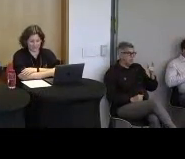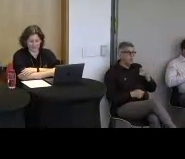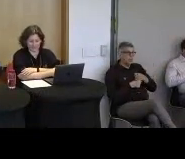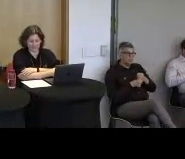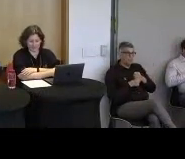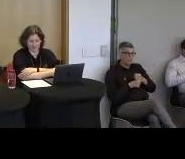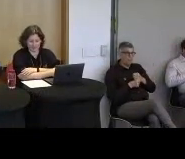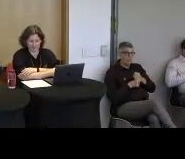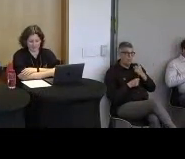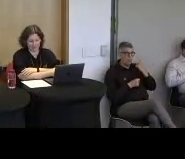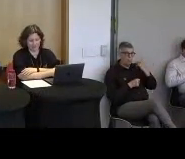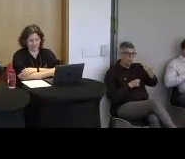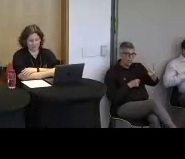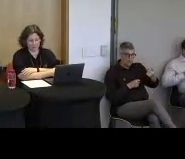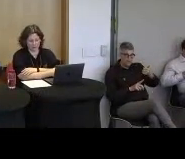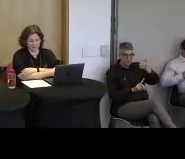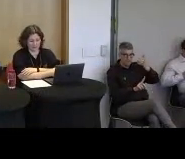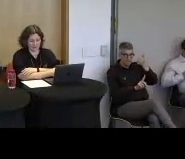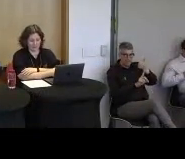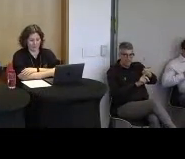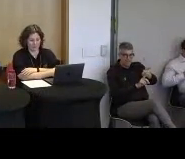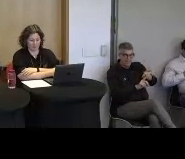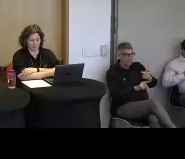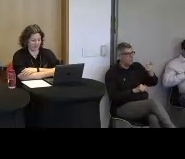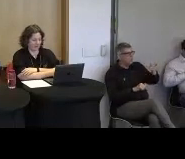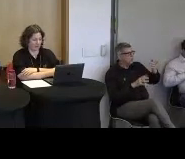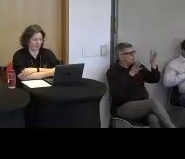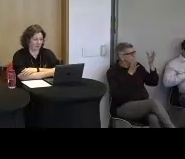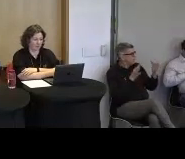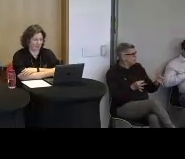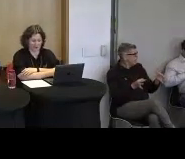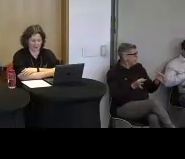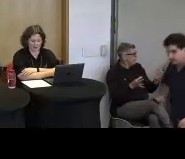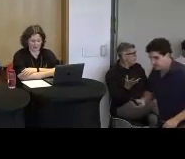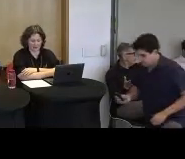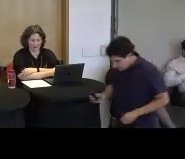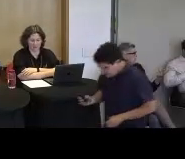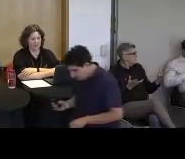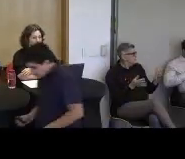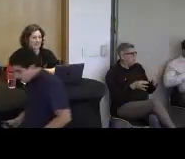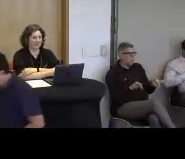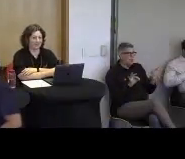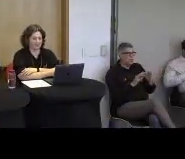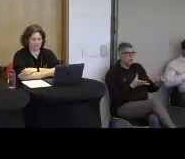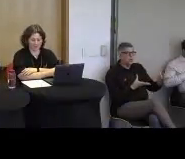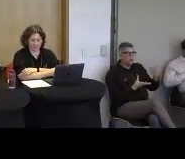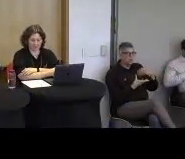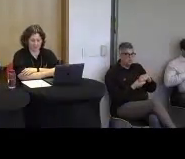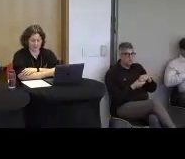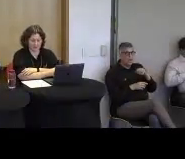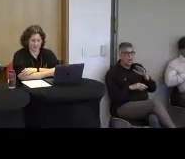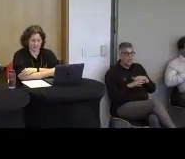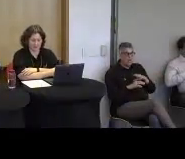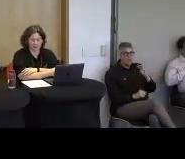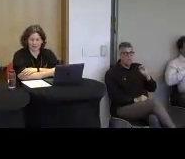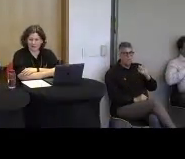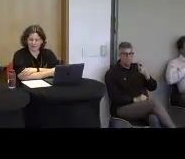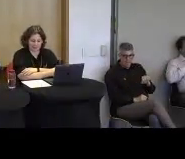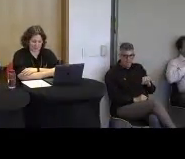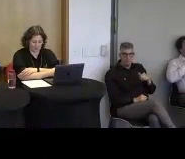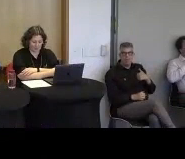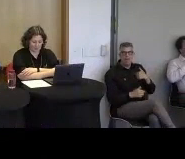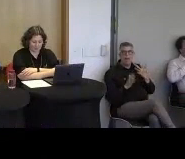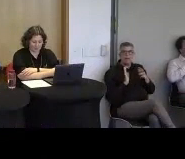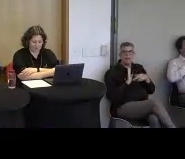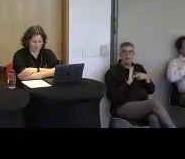one. You'll get to choose what is important to include on your map and how to represent that information. In